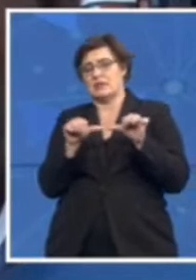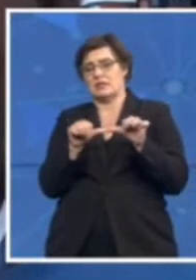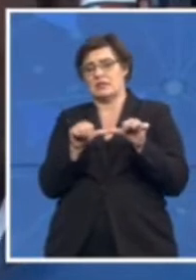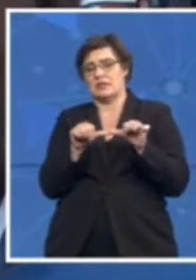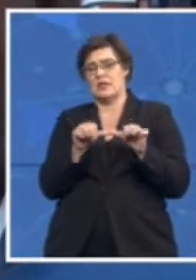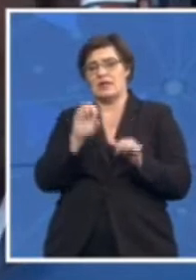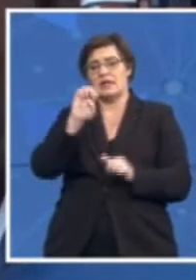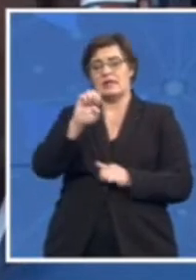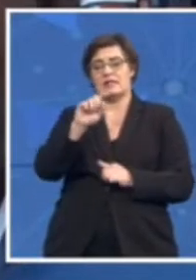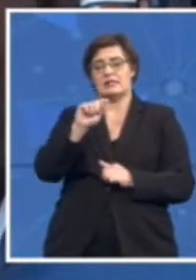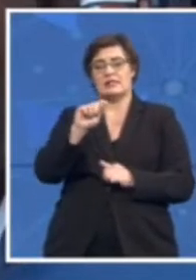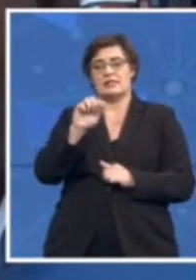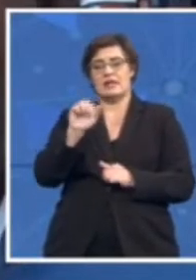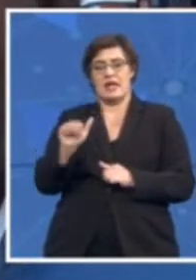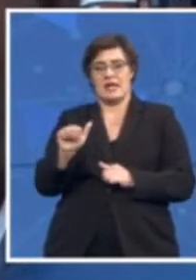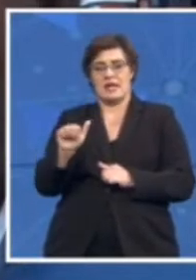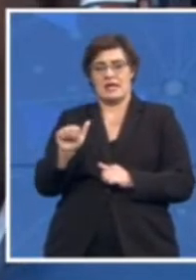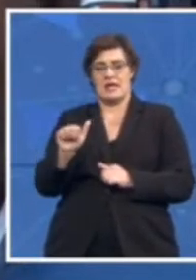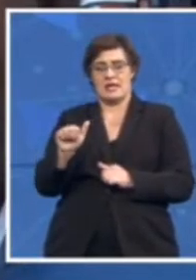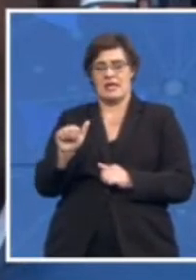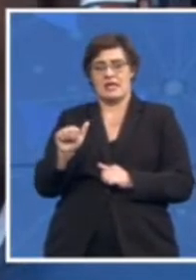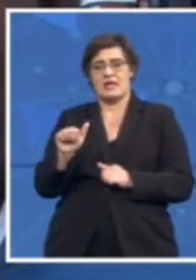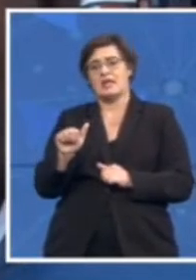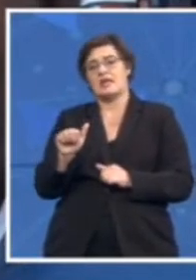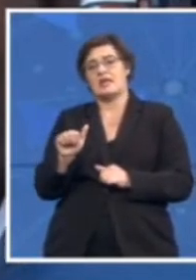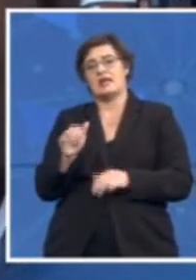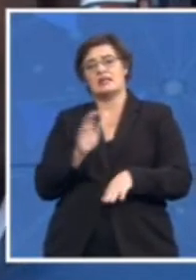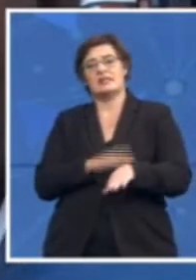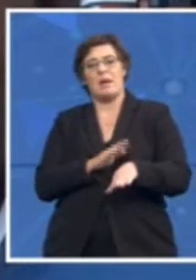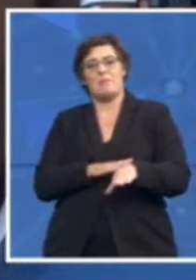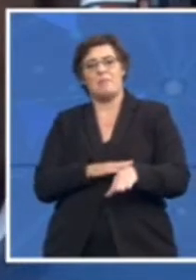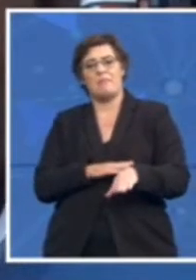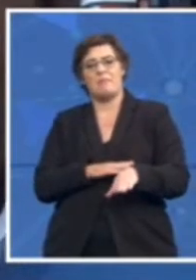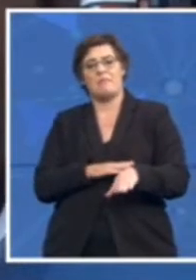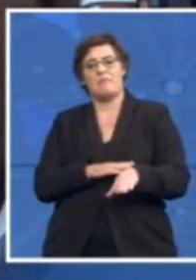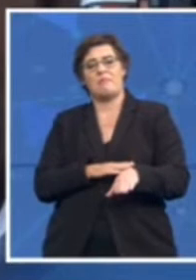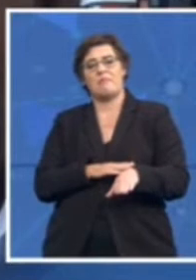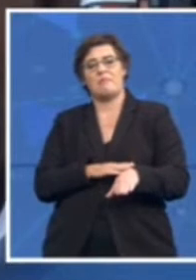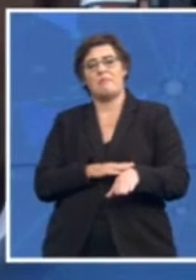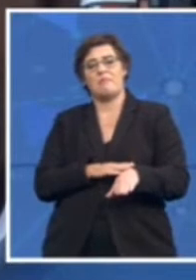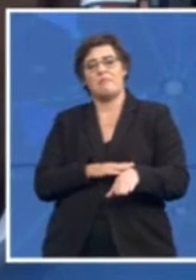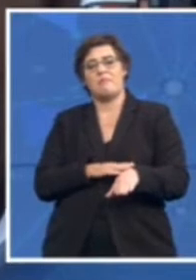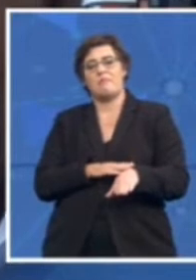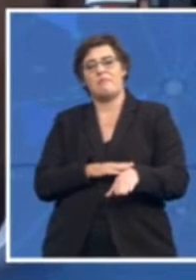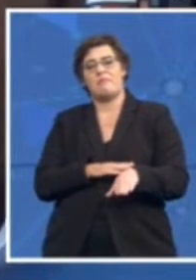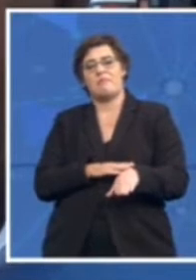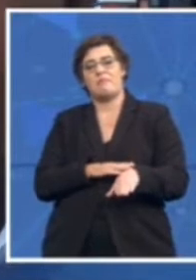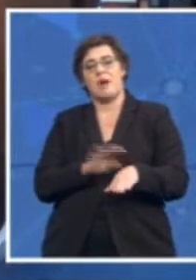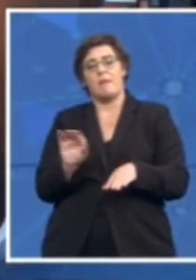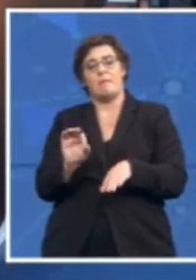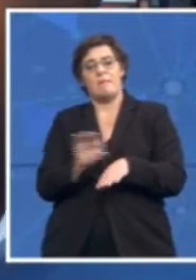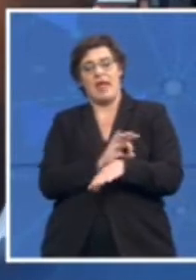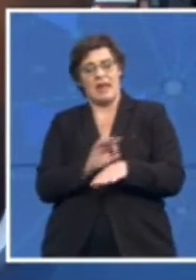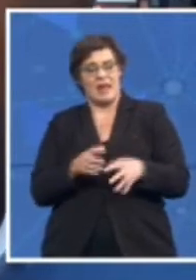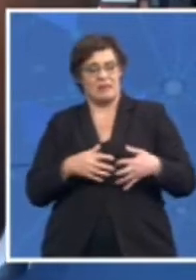estimated time of arrival on when you will have a plan in place? And she is referring, of course, to